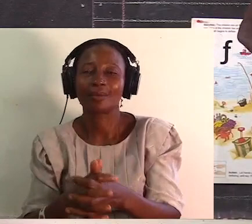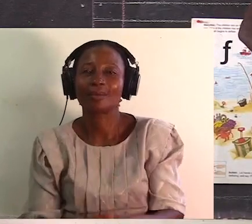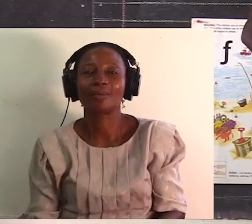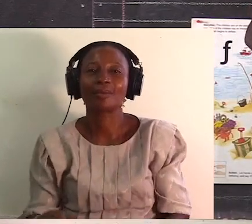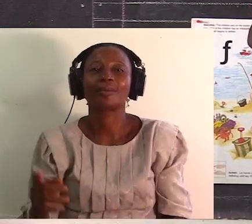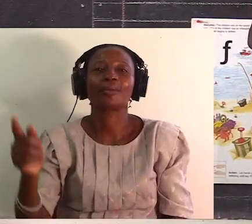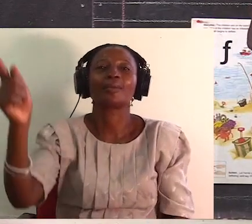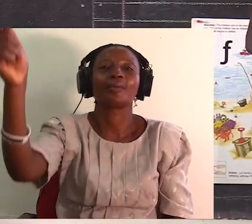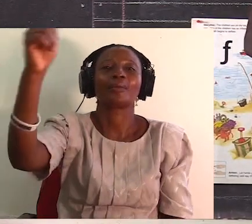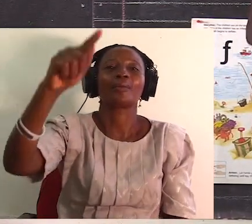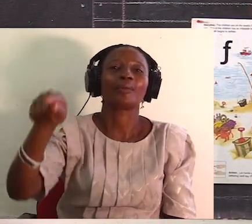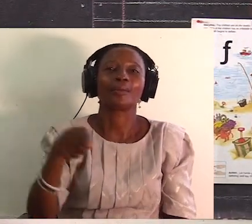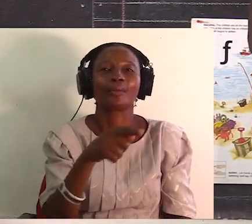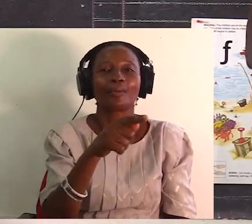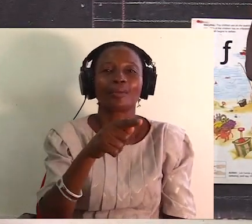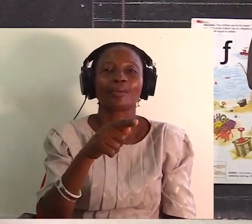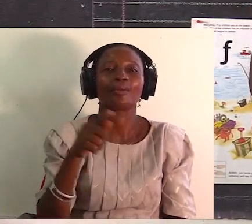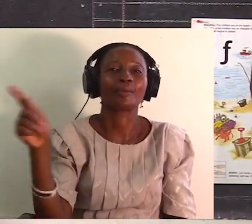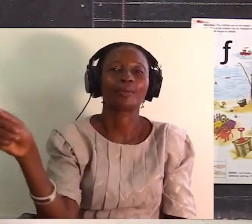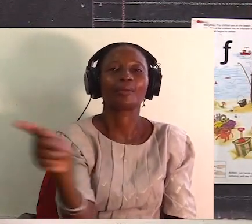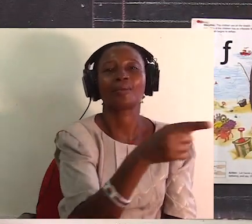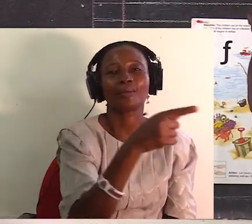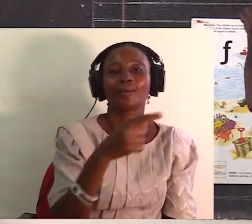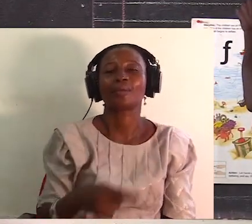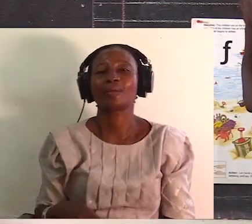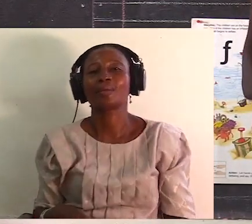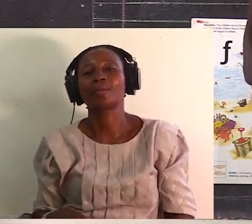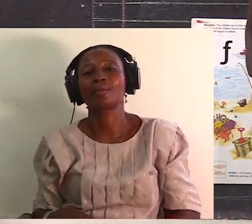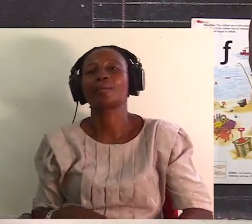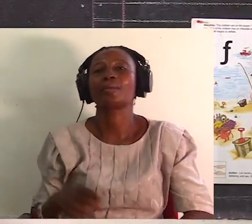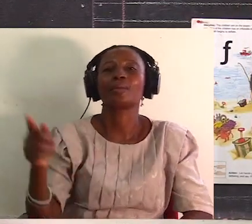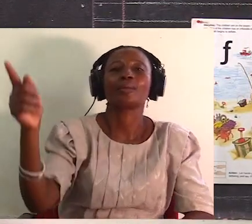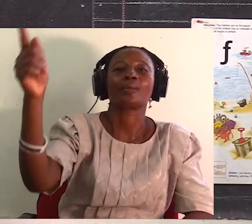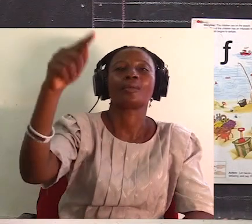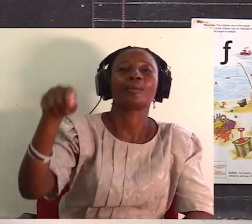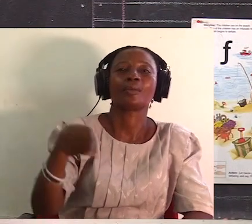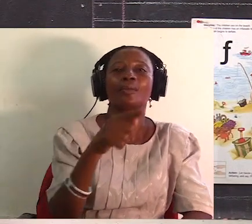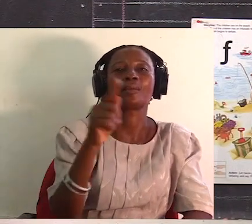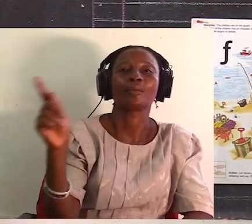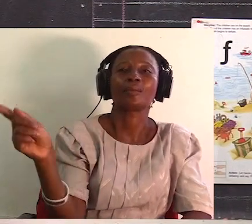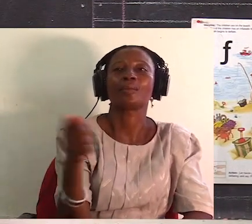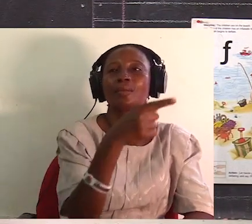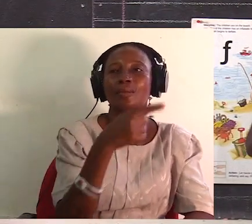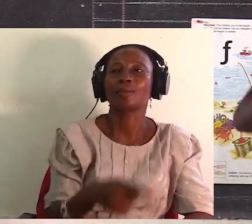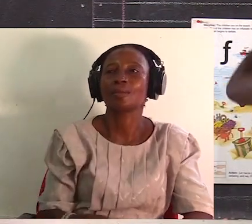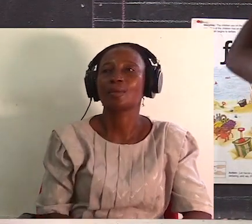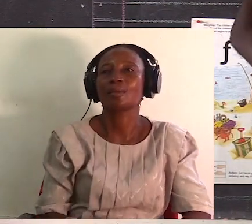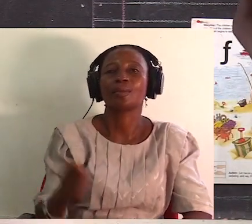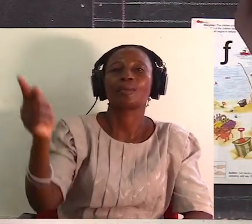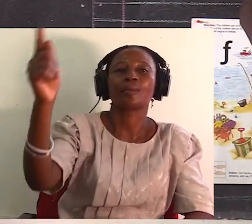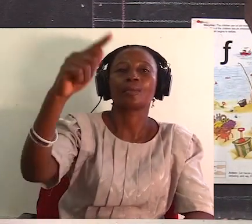Together, curly down, curve, and across. Repeat